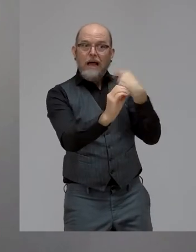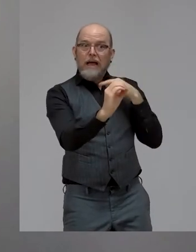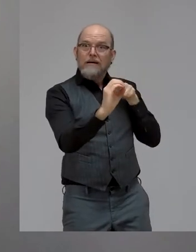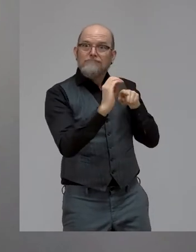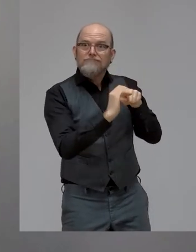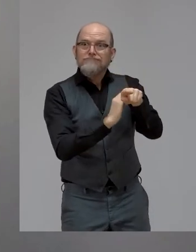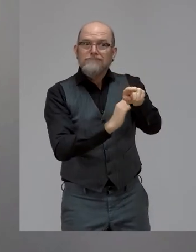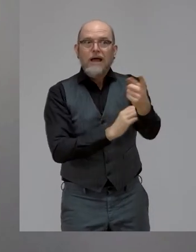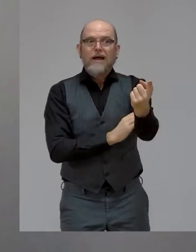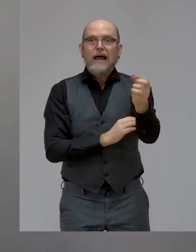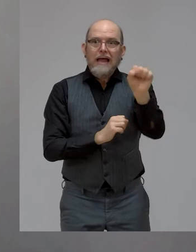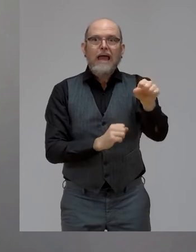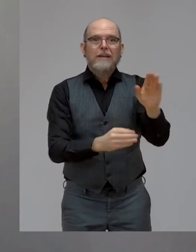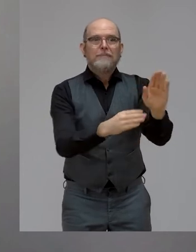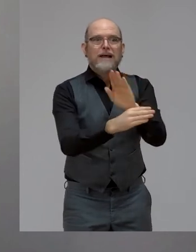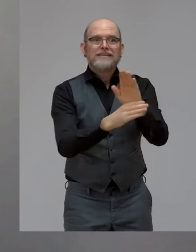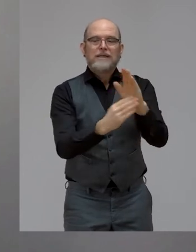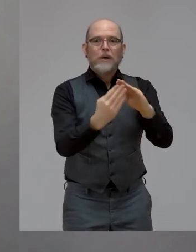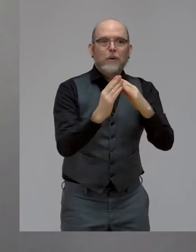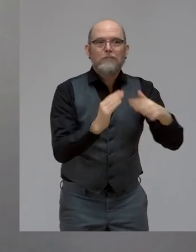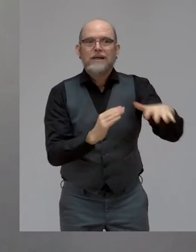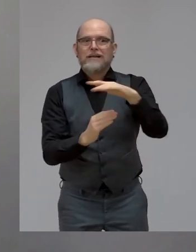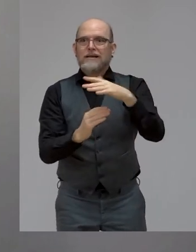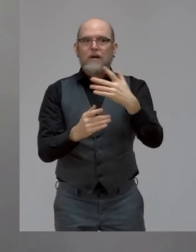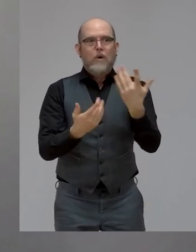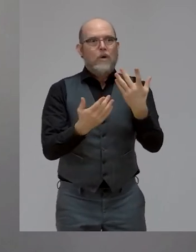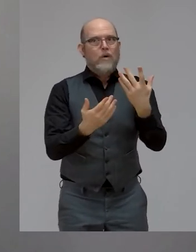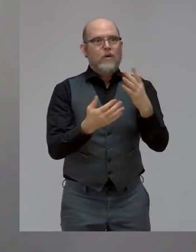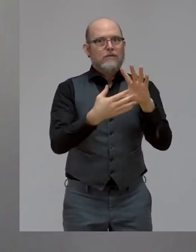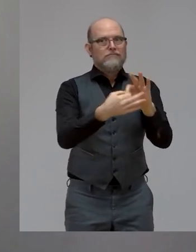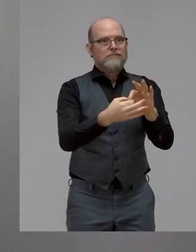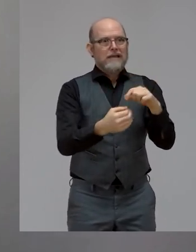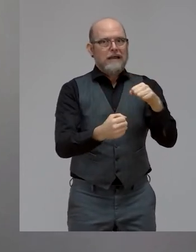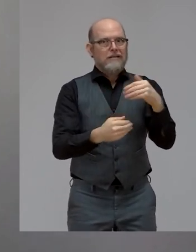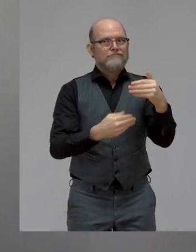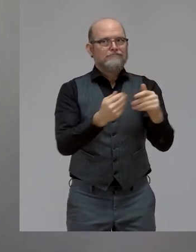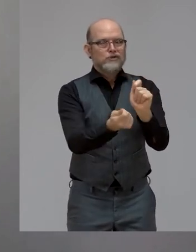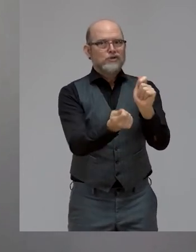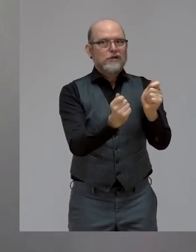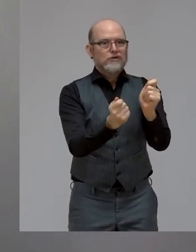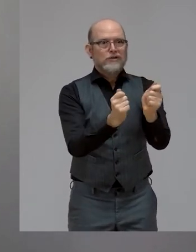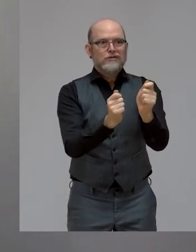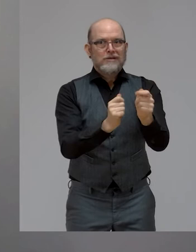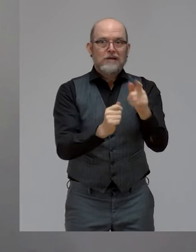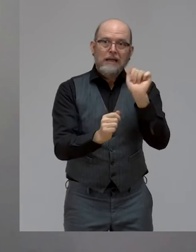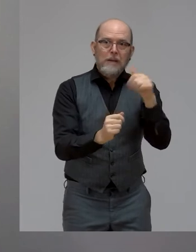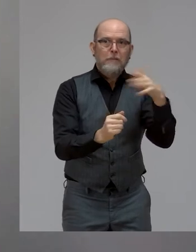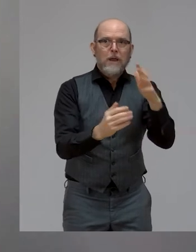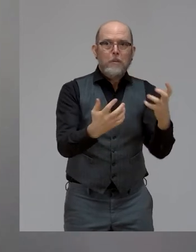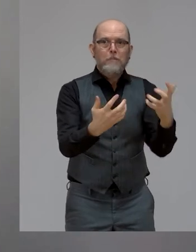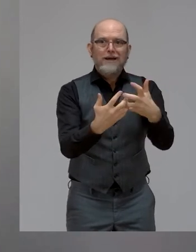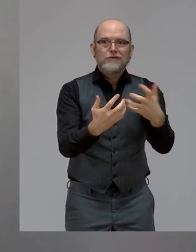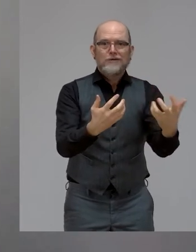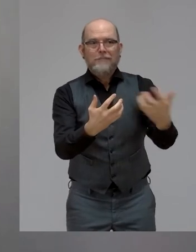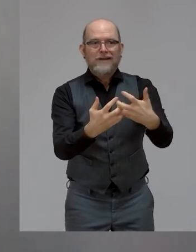community and the business system has flexed. It has adapted and it has